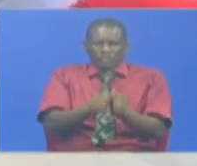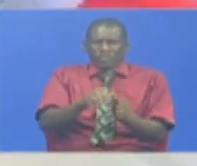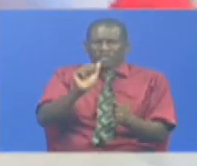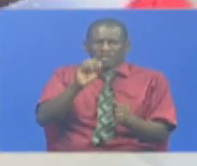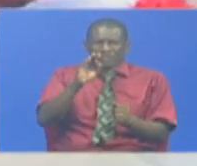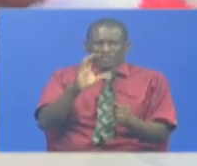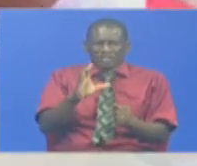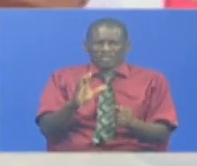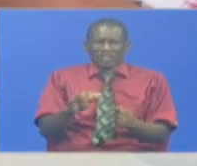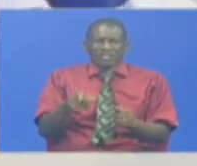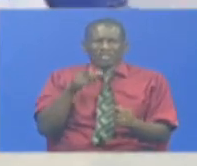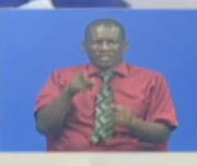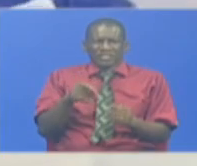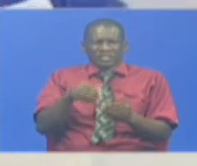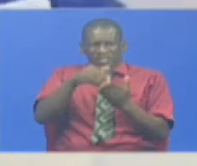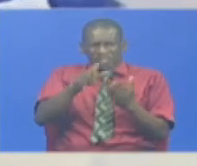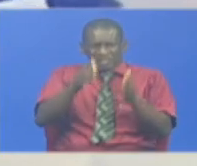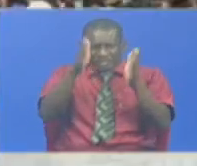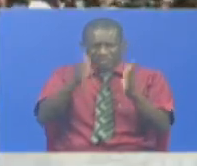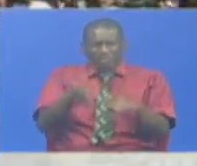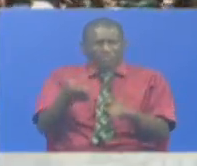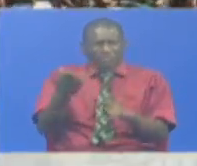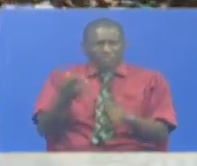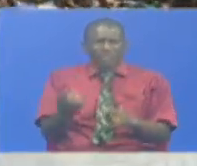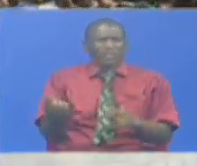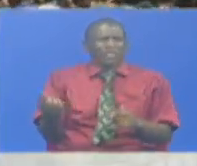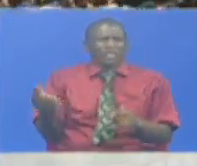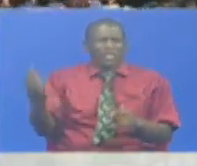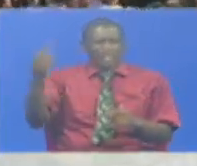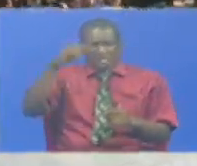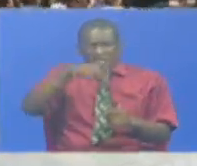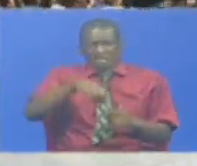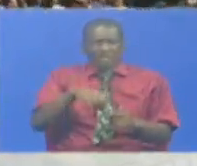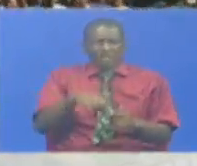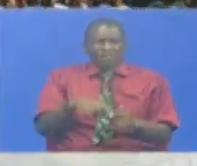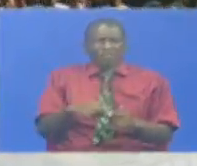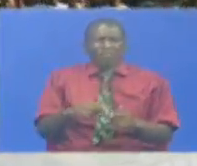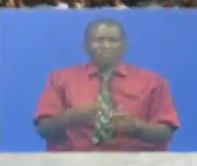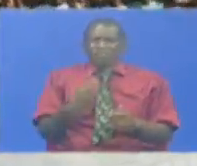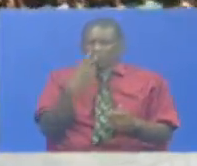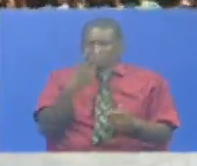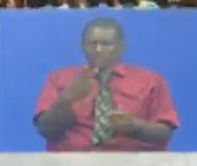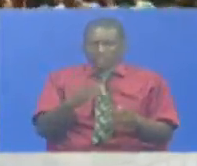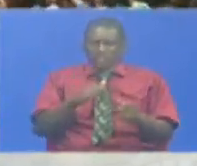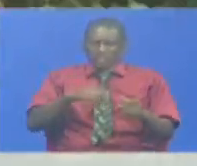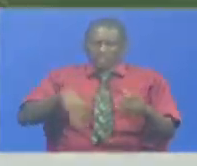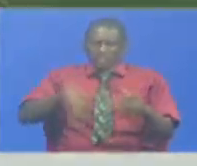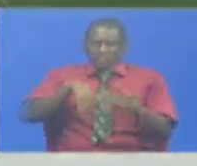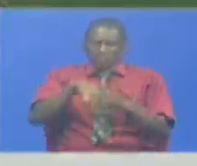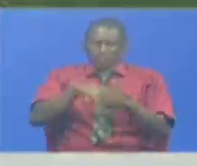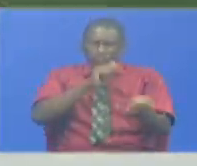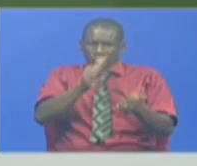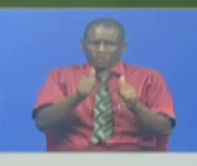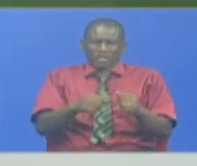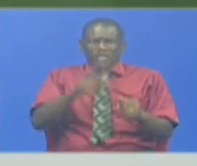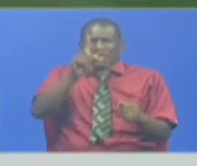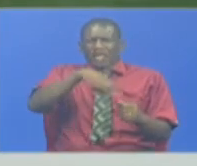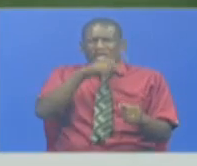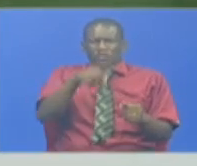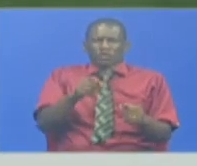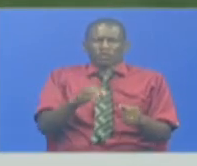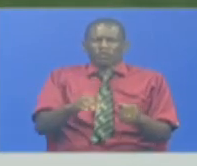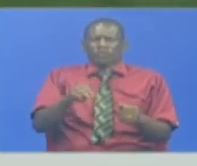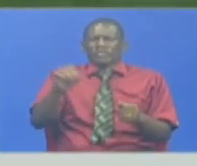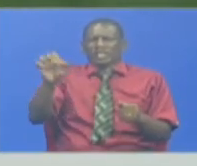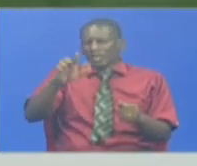derby, wakatumana mtu kutoka huko akakuja huko kuwatch hiyo game. The cancellation of the Jirabola League due to